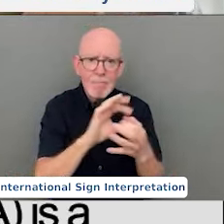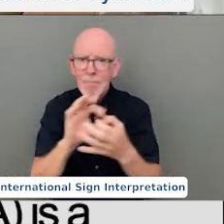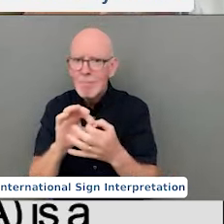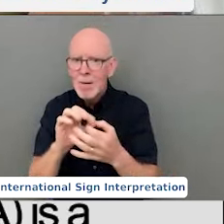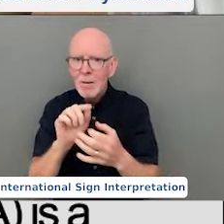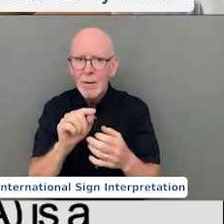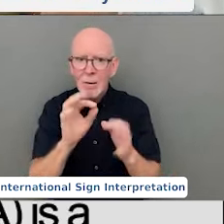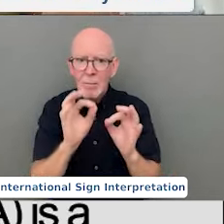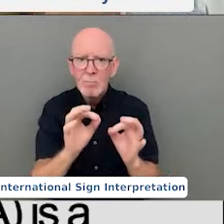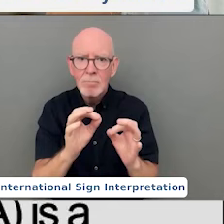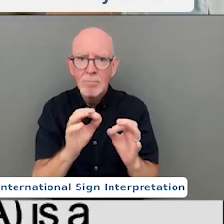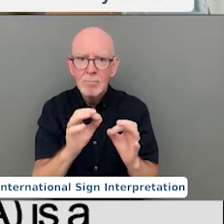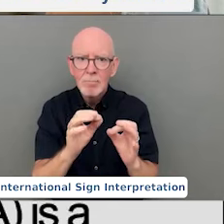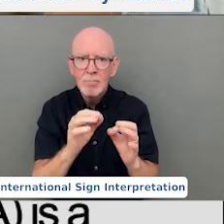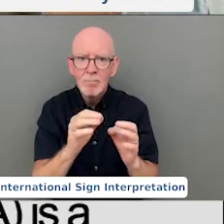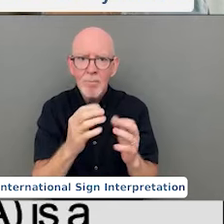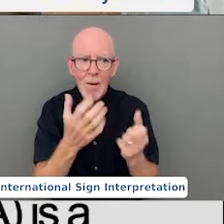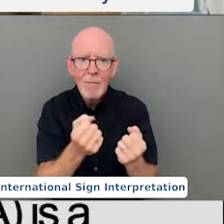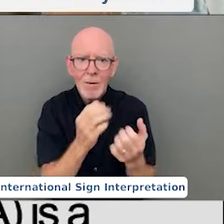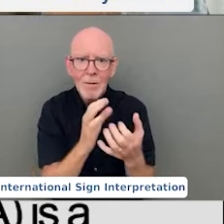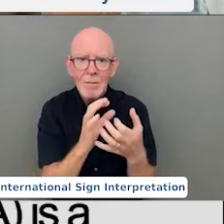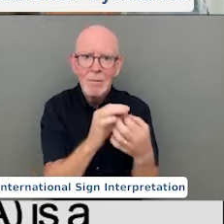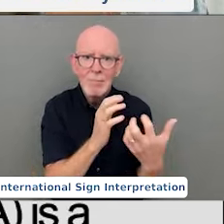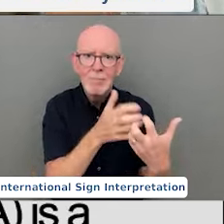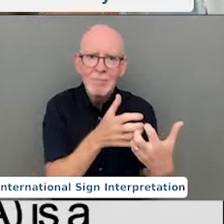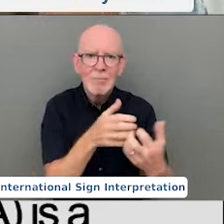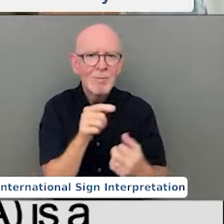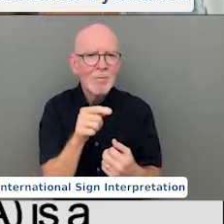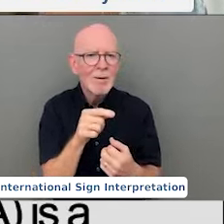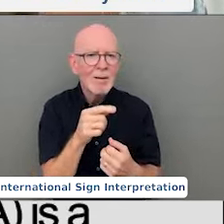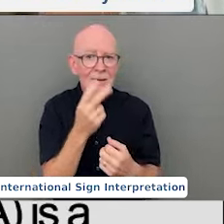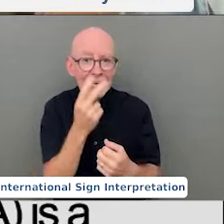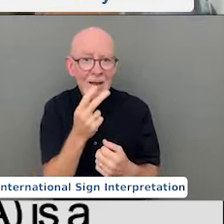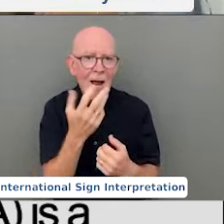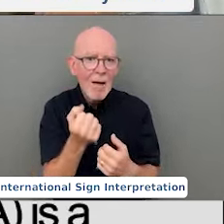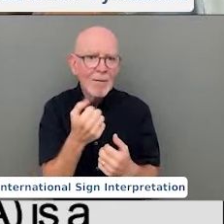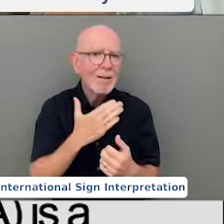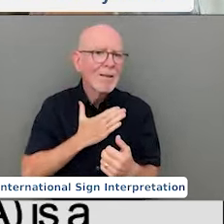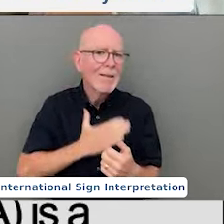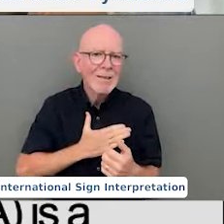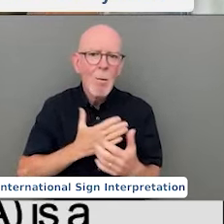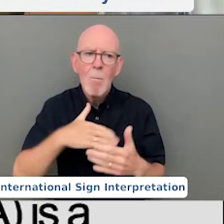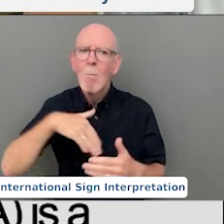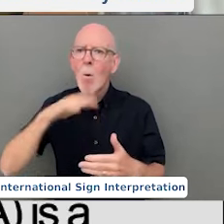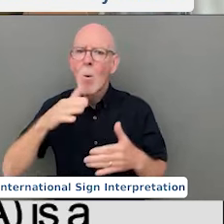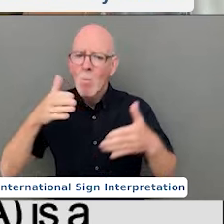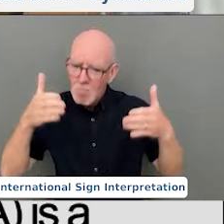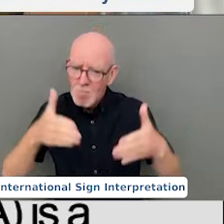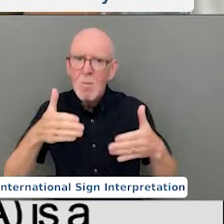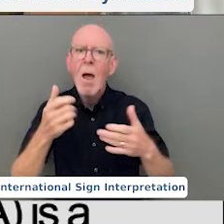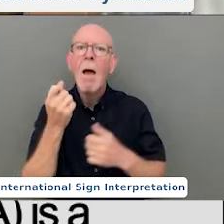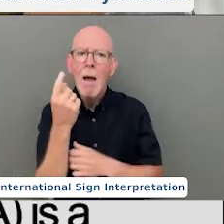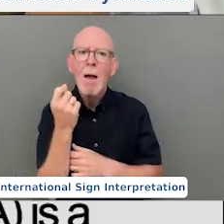and the financing question. What are some key things that are really critical and important to be able to secure